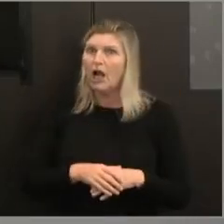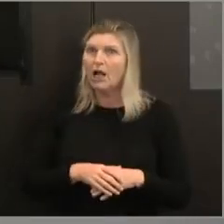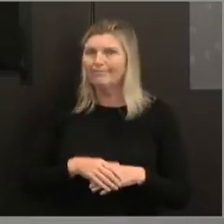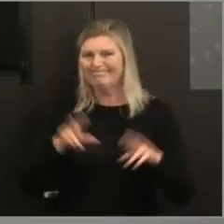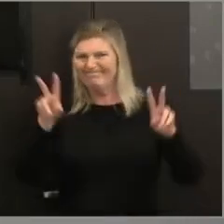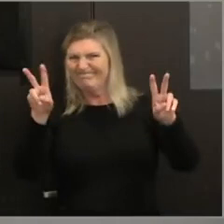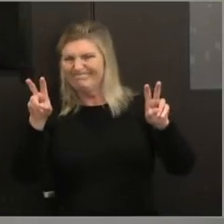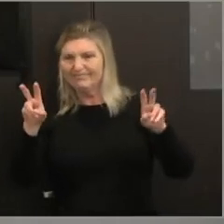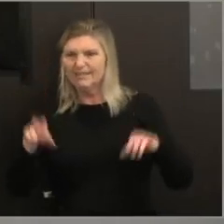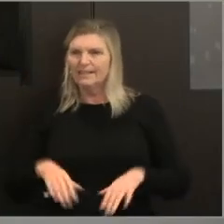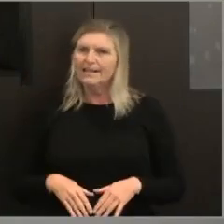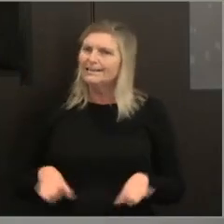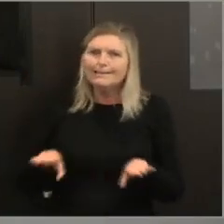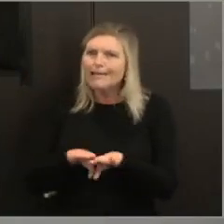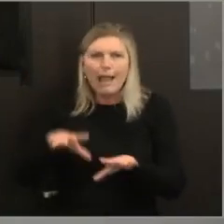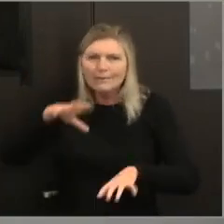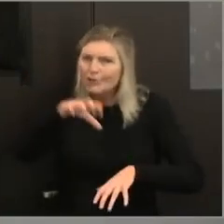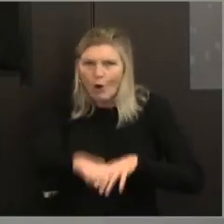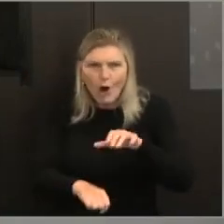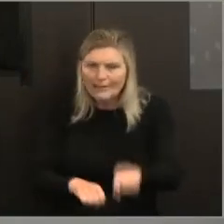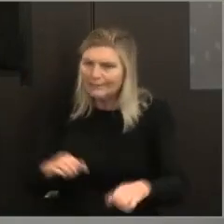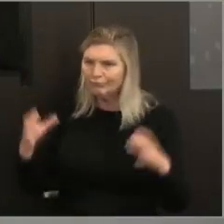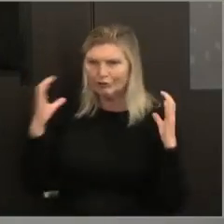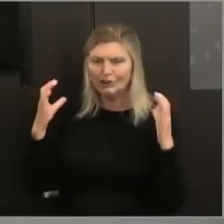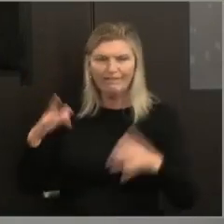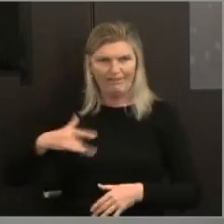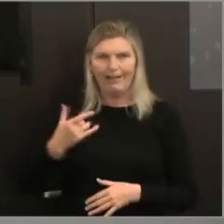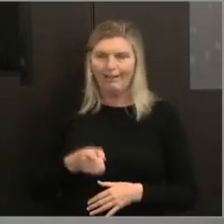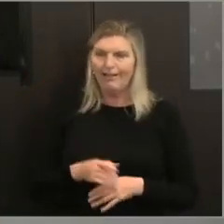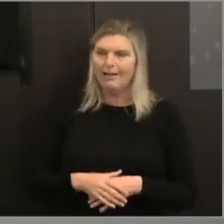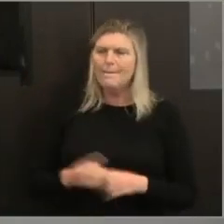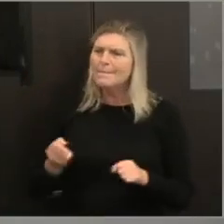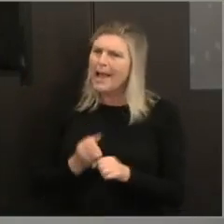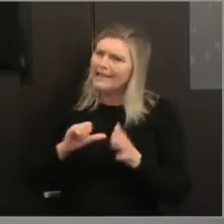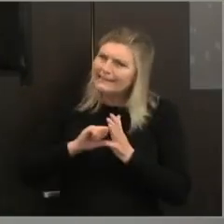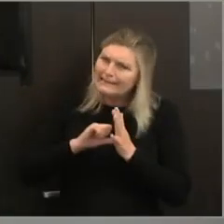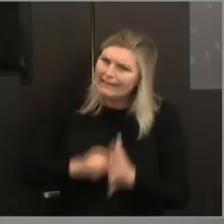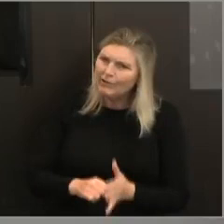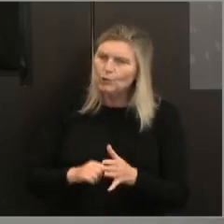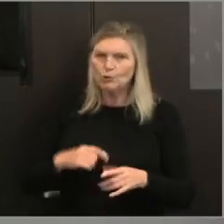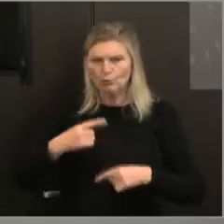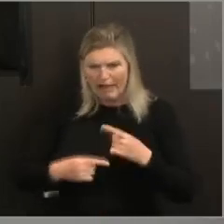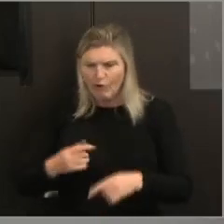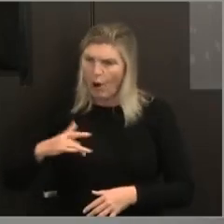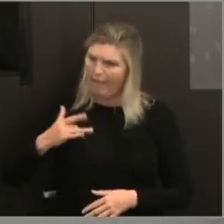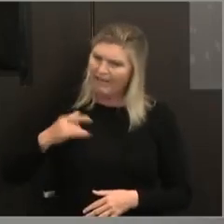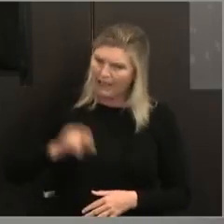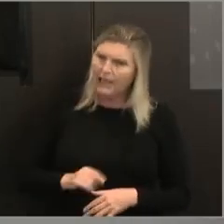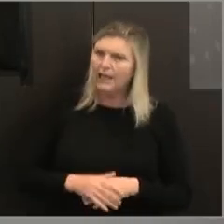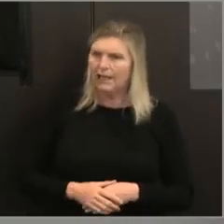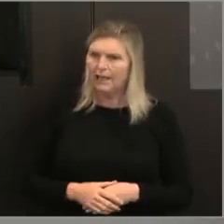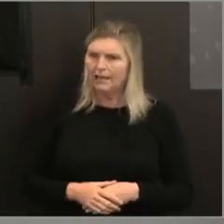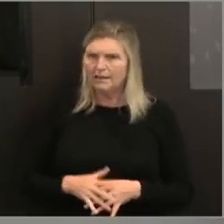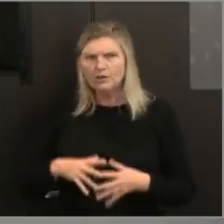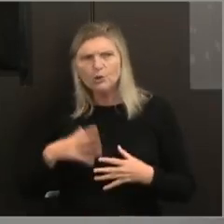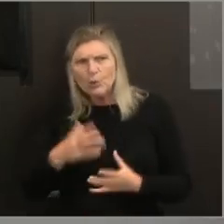modern equivalent of colonising pressures, then made it really difficult to sustain those taonga,